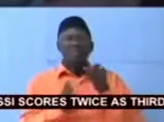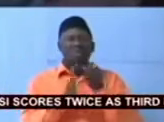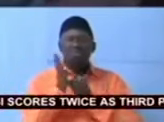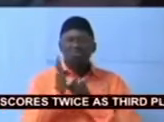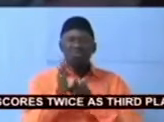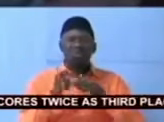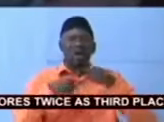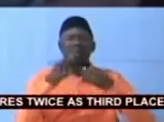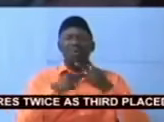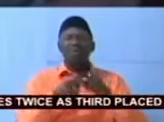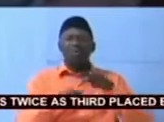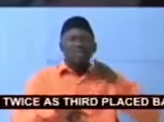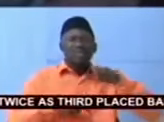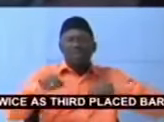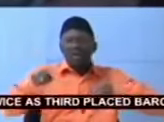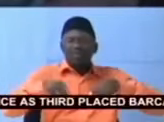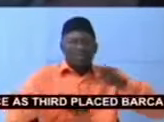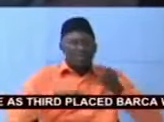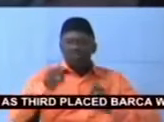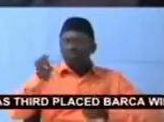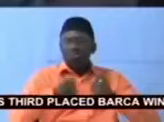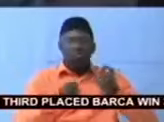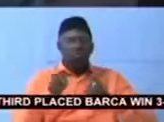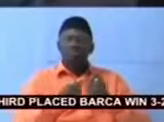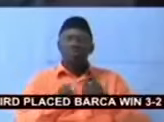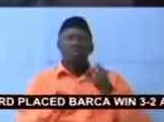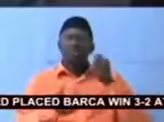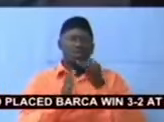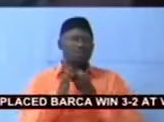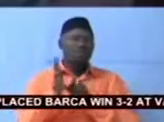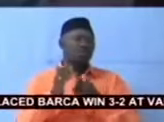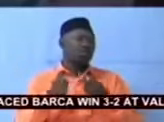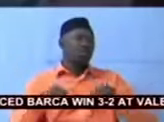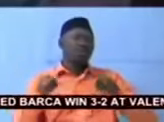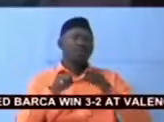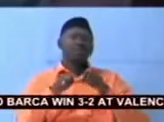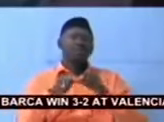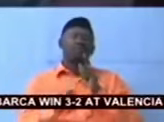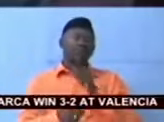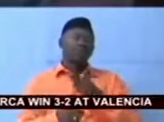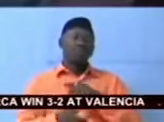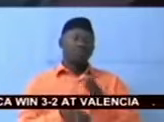ñuy jëflanté ak mbir yo xamné ni mbiri affaire dawalam auto la. But since those charges